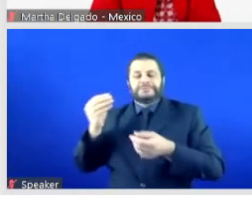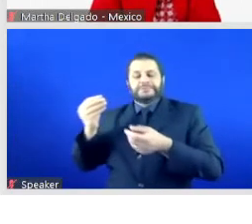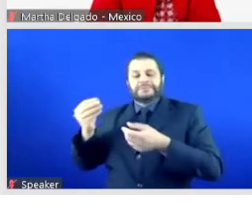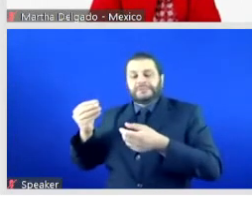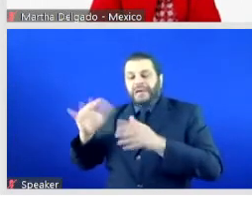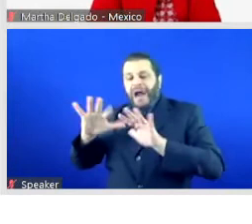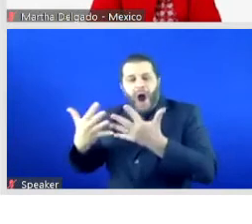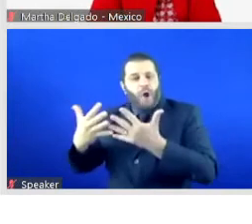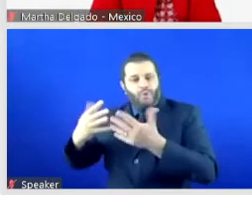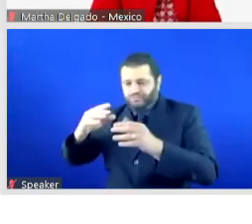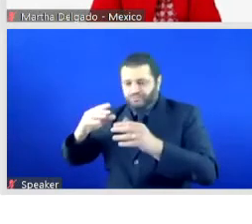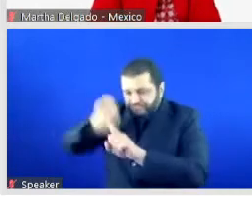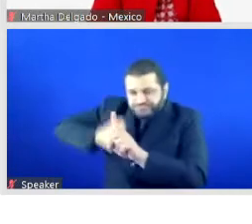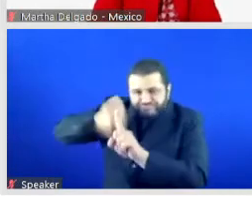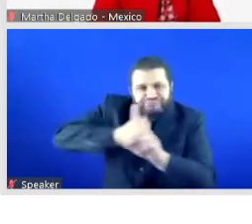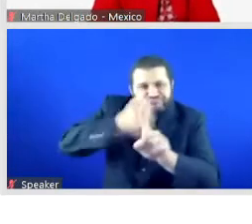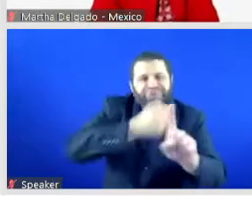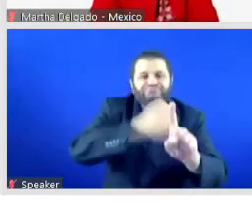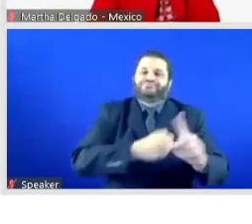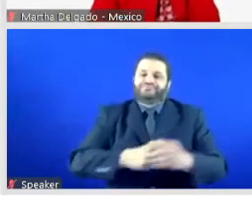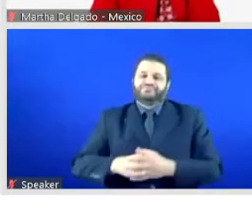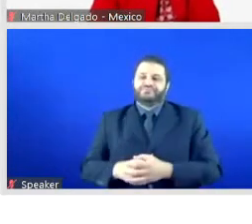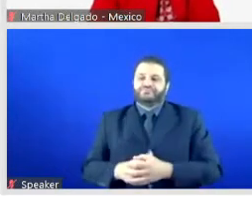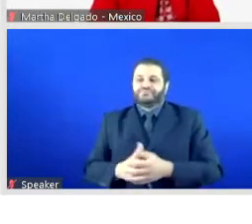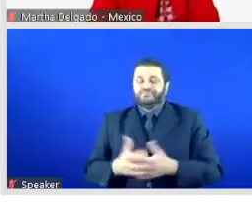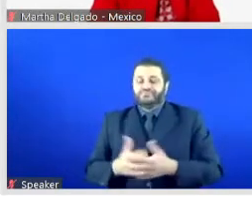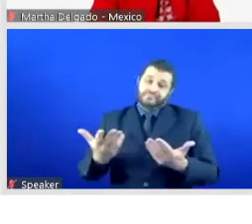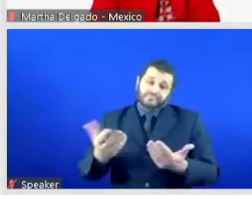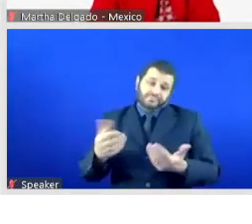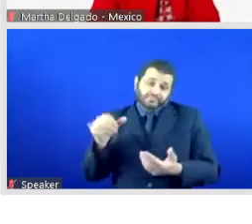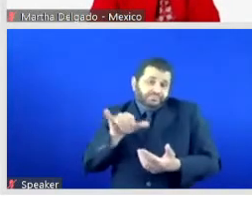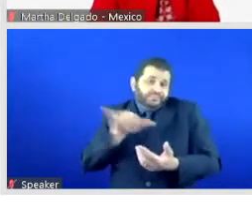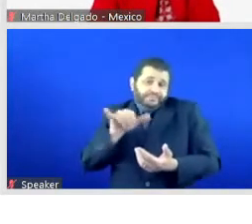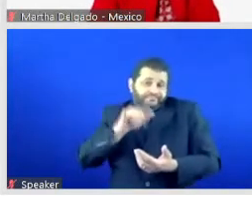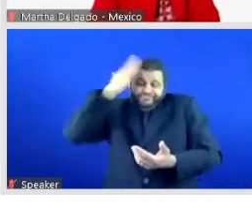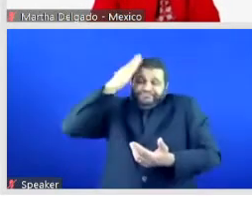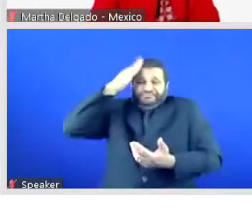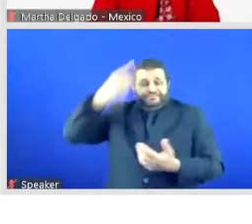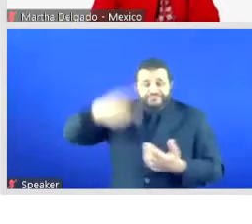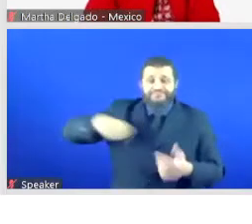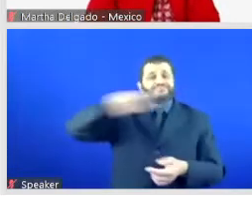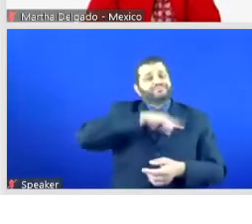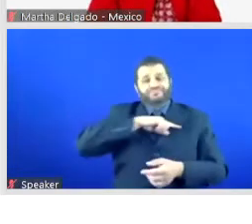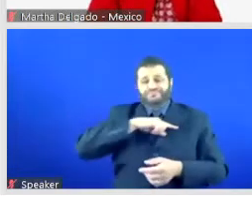Jennifer mentioned solidarity. That's also very important. And we need to imagine this world we have to hurry